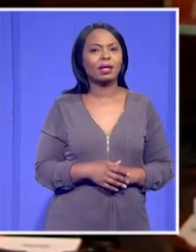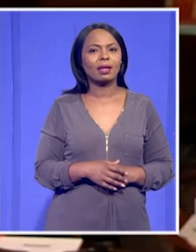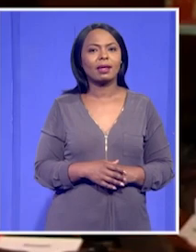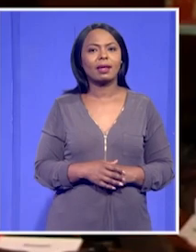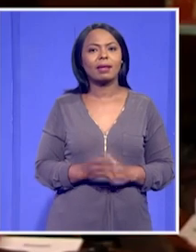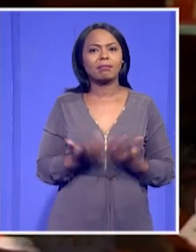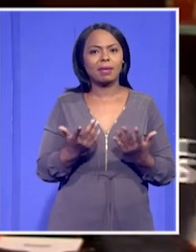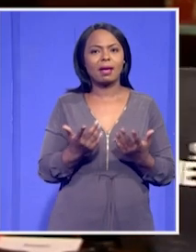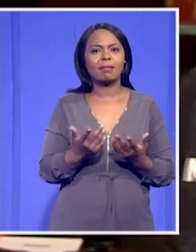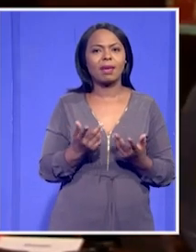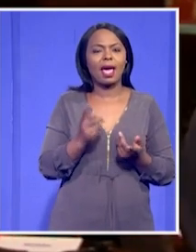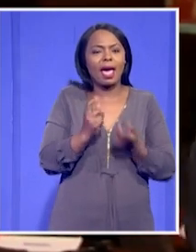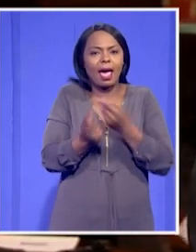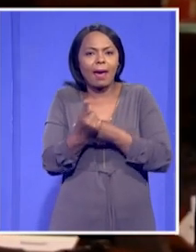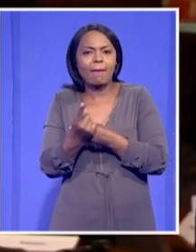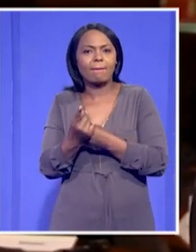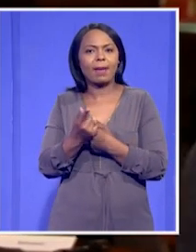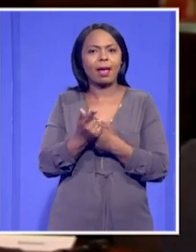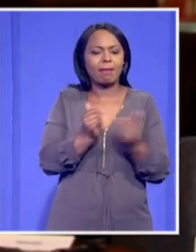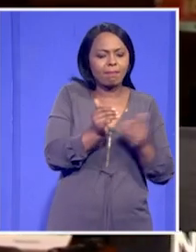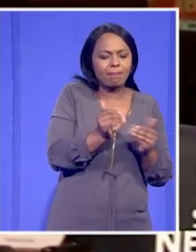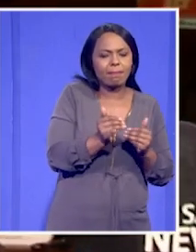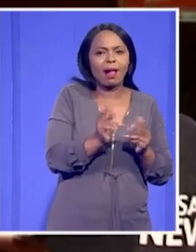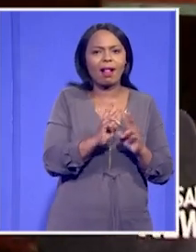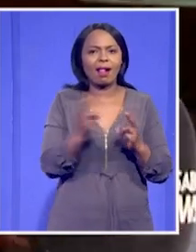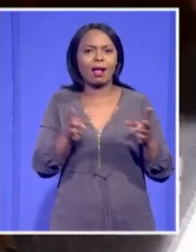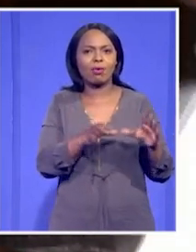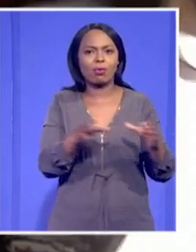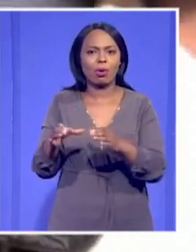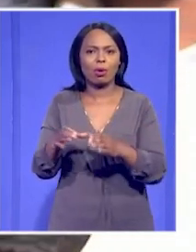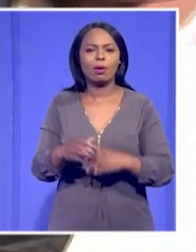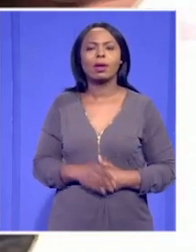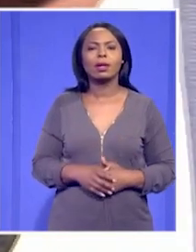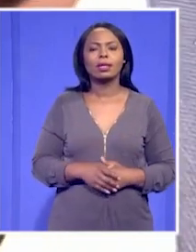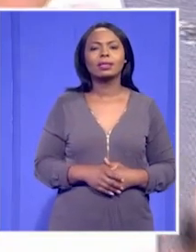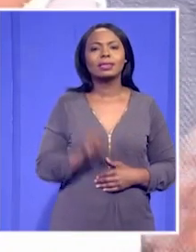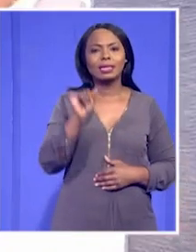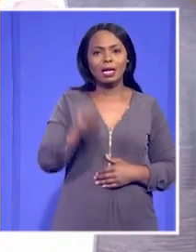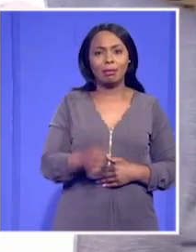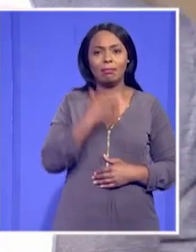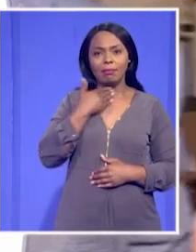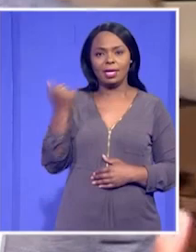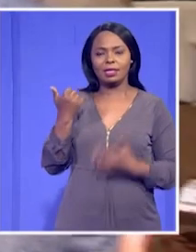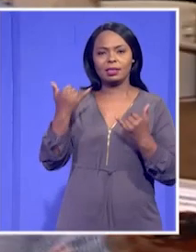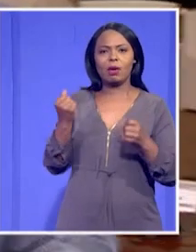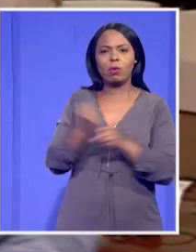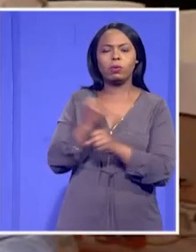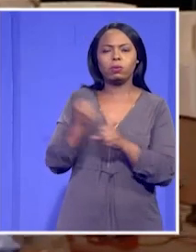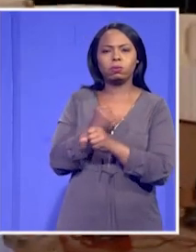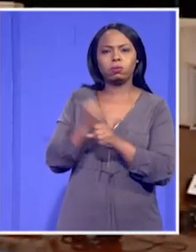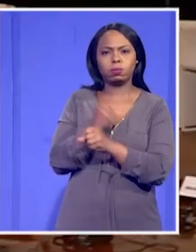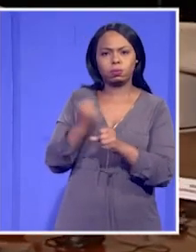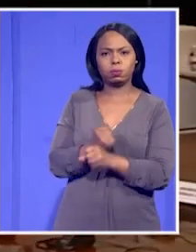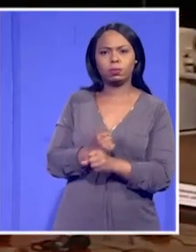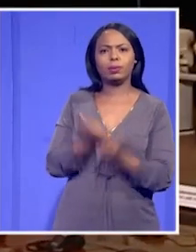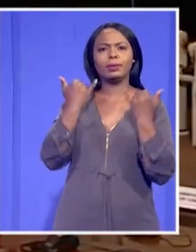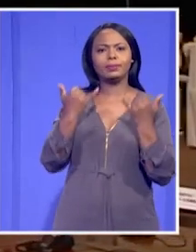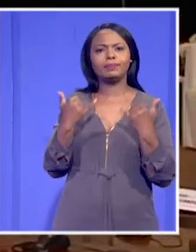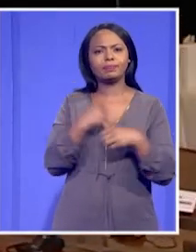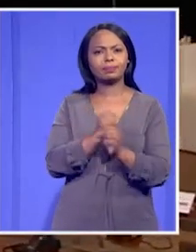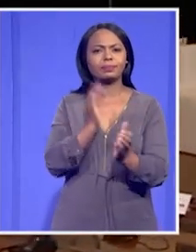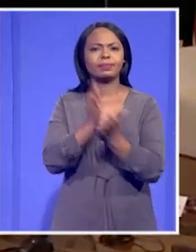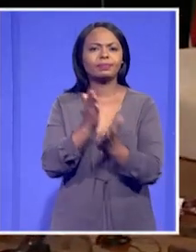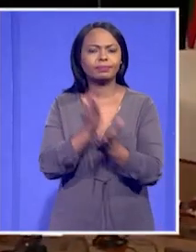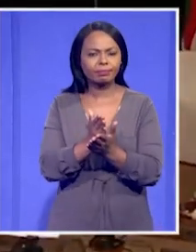groups. All right, Prof, thank you so much indeed for your time, and obviously all the best as you work in terms of making sure that